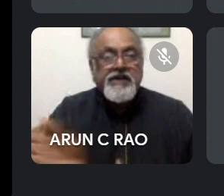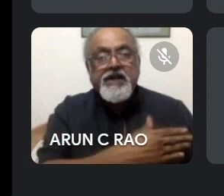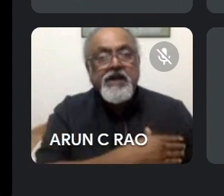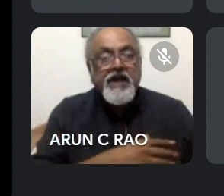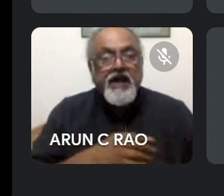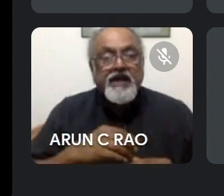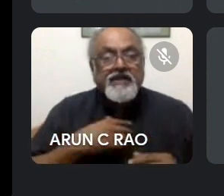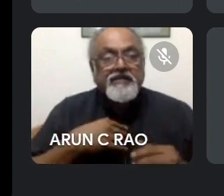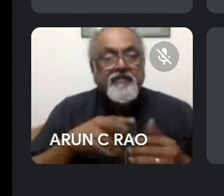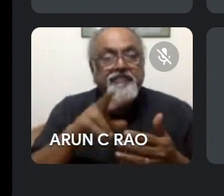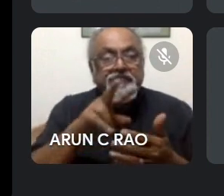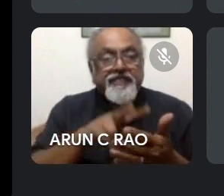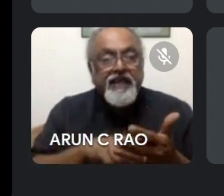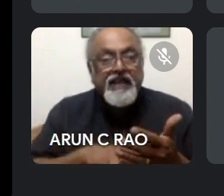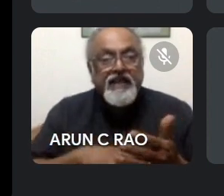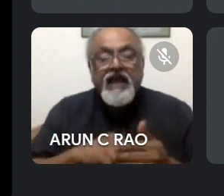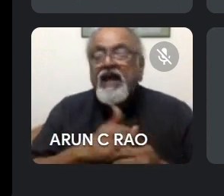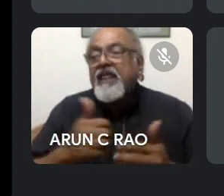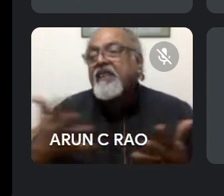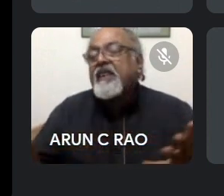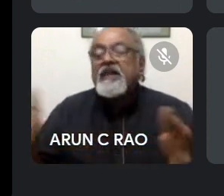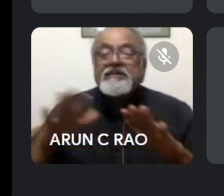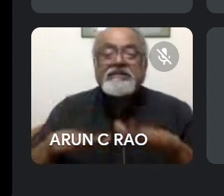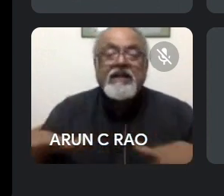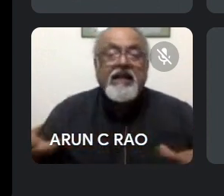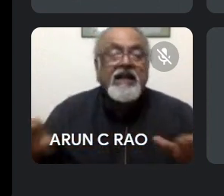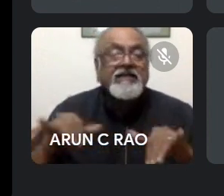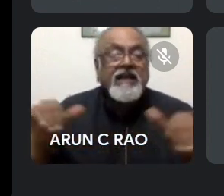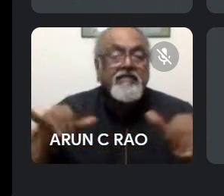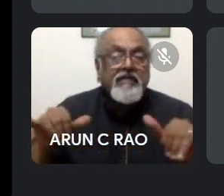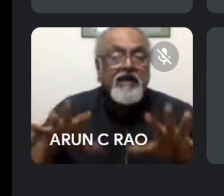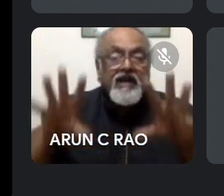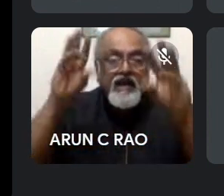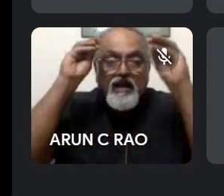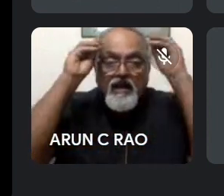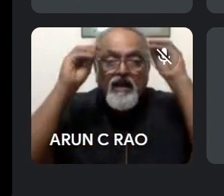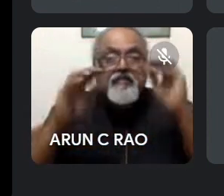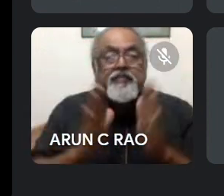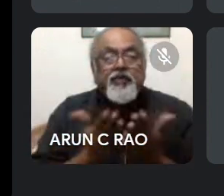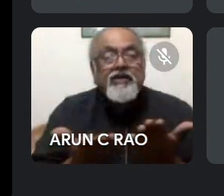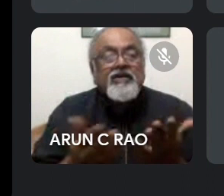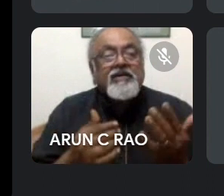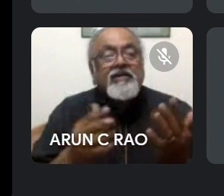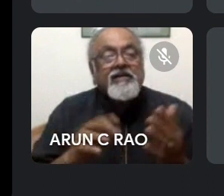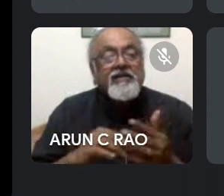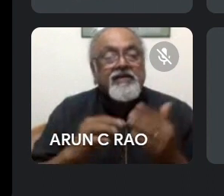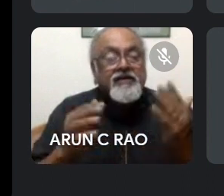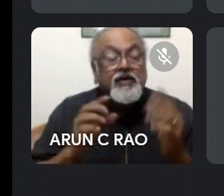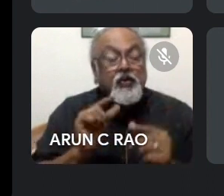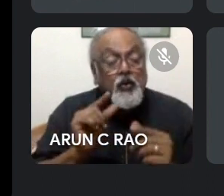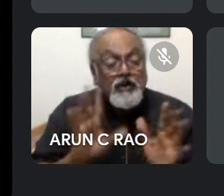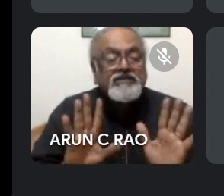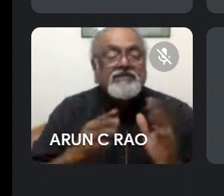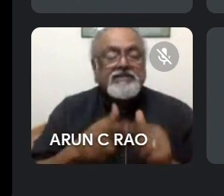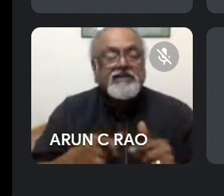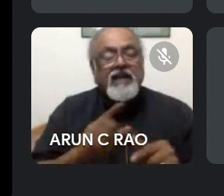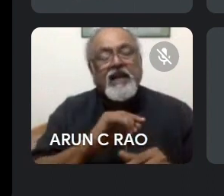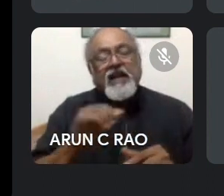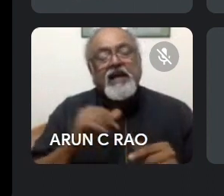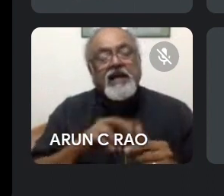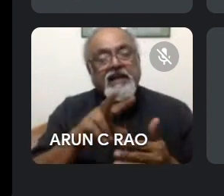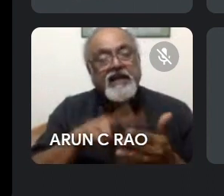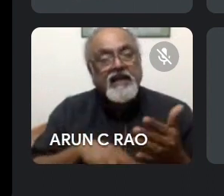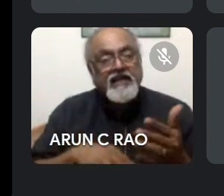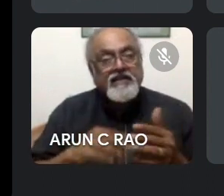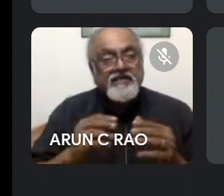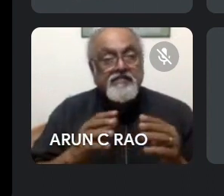me learn to read like any other child would read a book. Let me learn to use this tool and explore. Let me see if I can